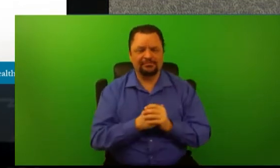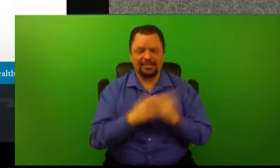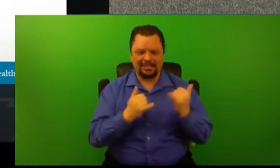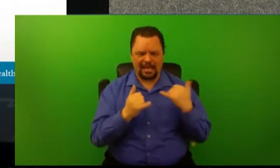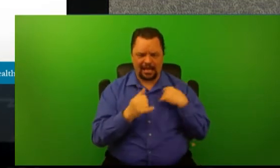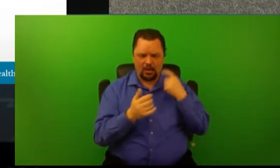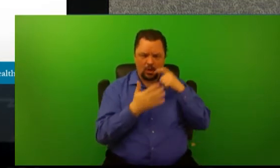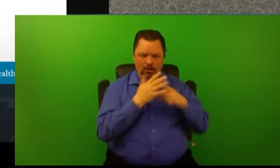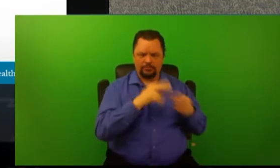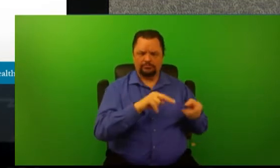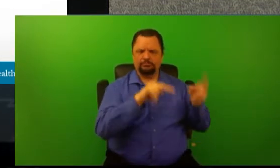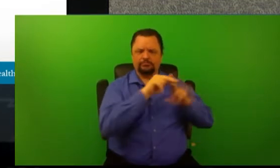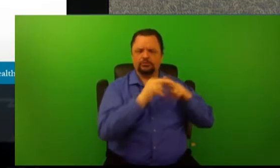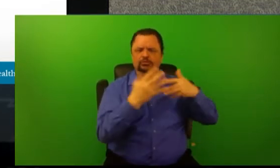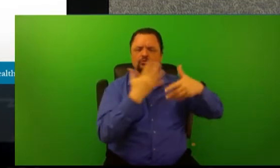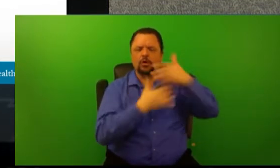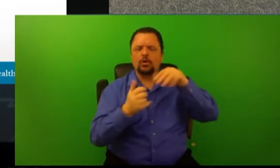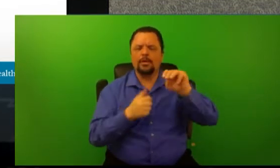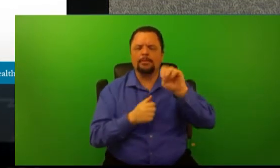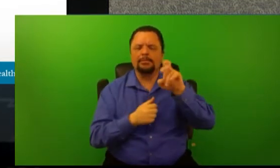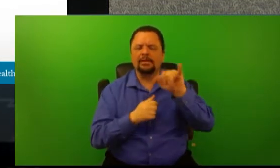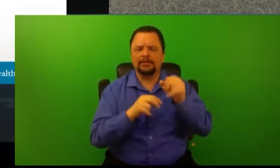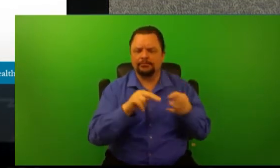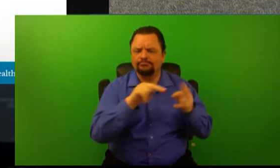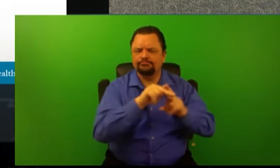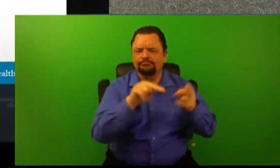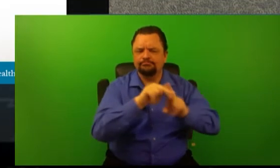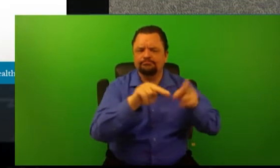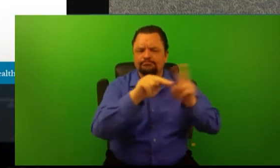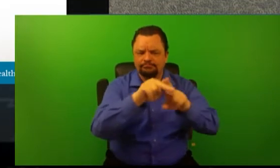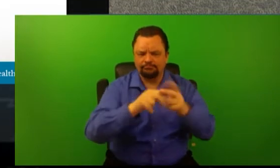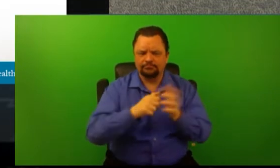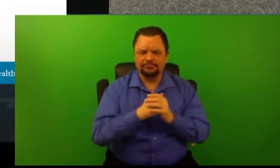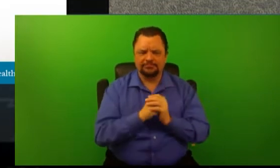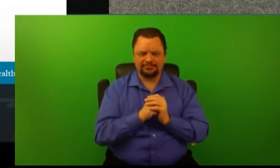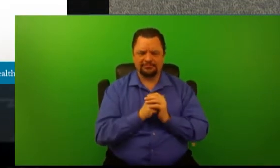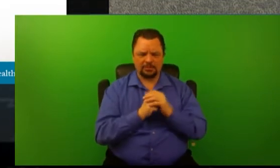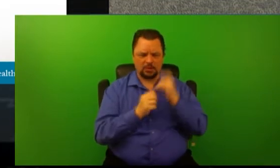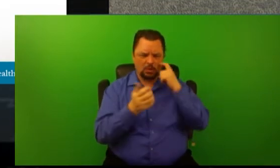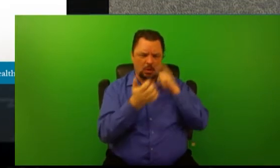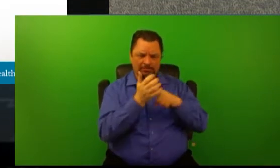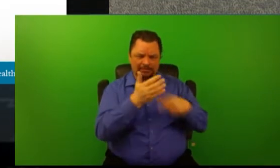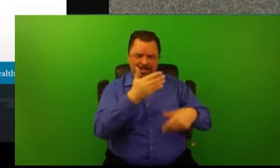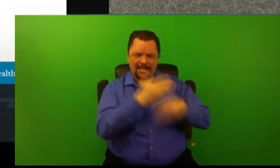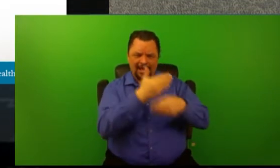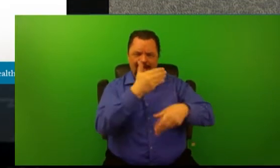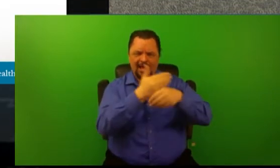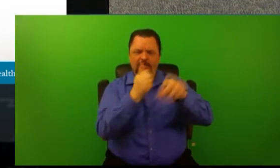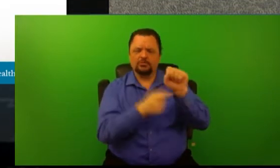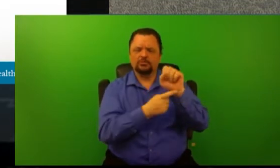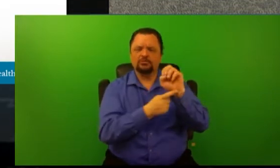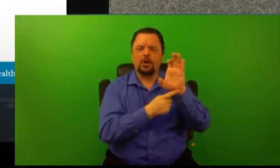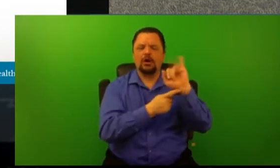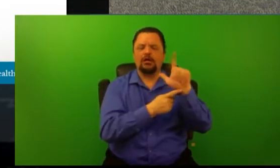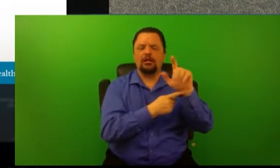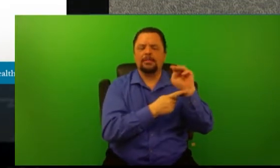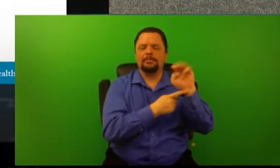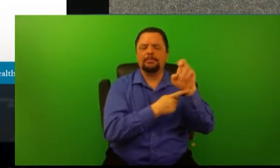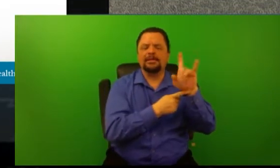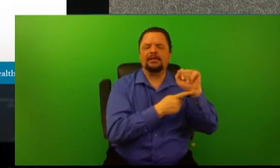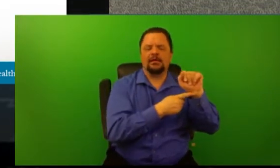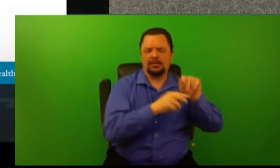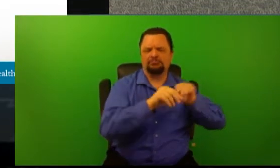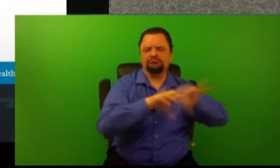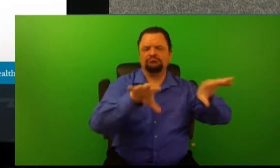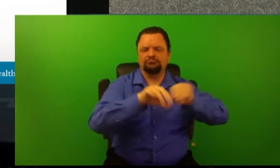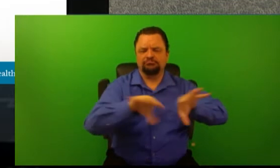our social media presence and using those additional social media platforms to communicate throughout the